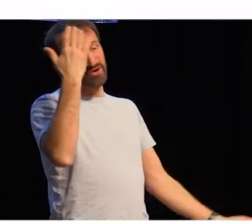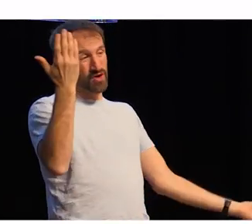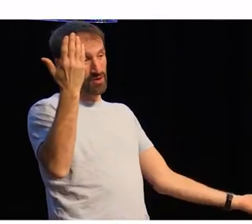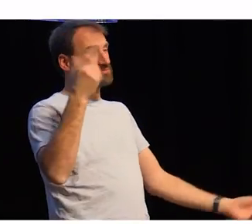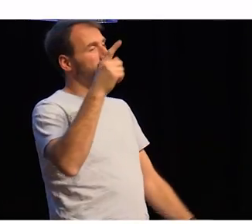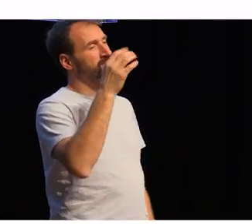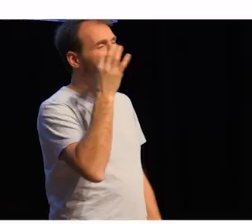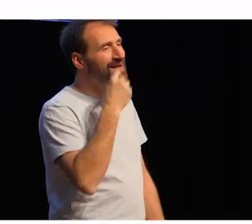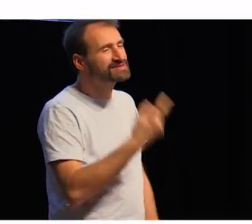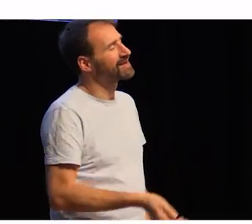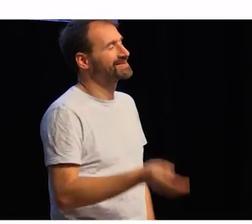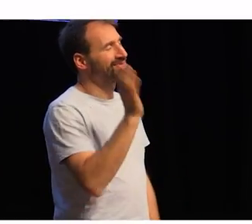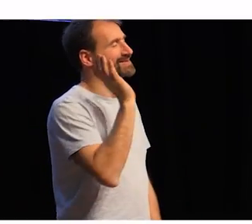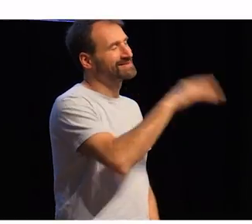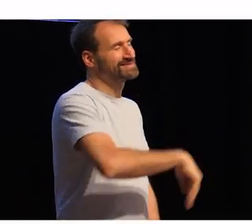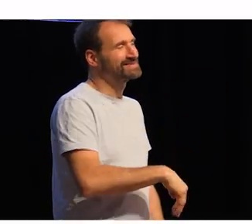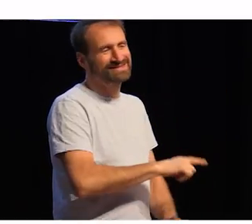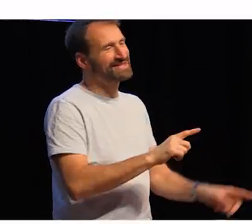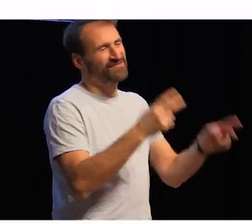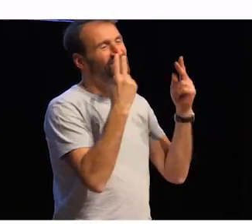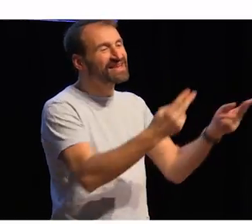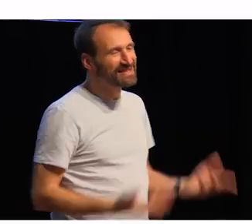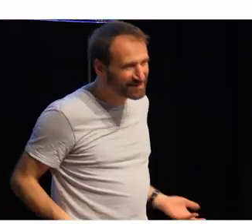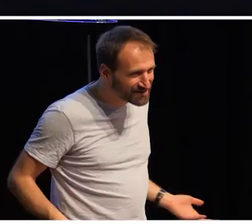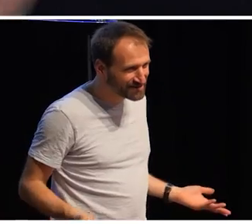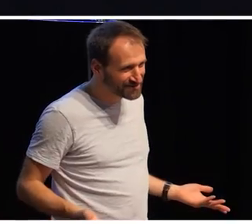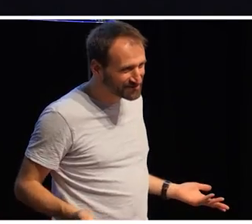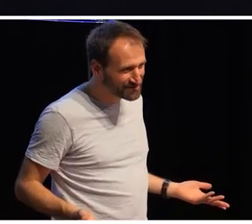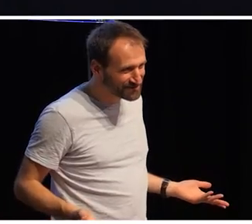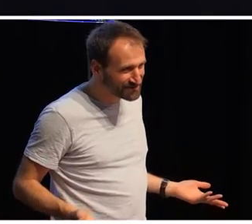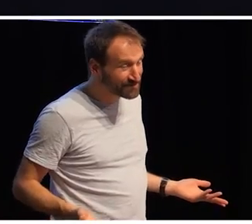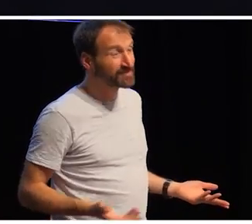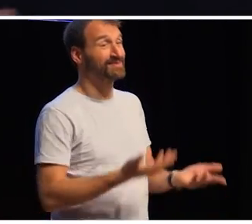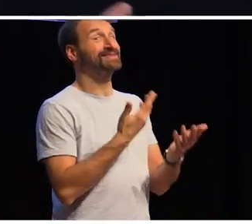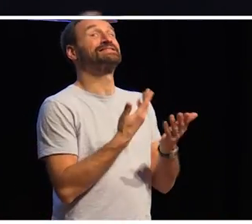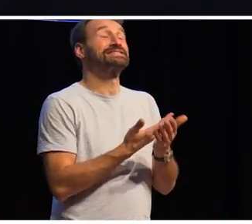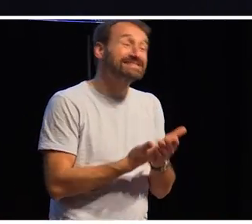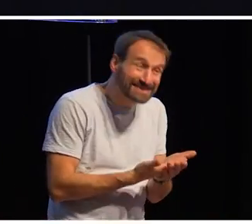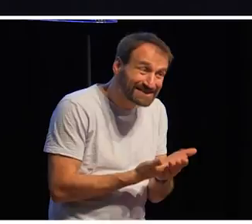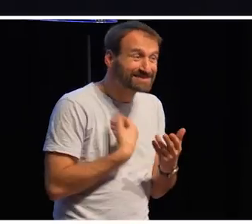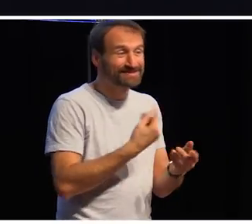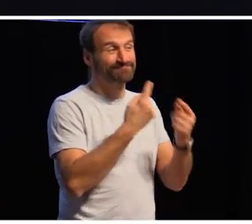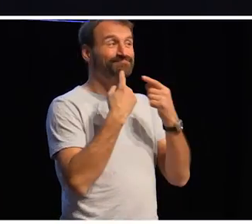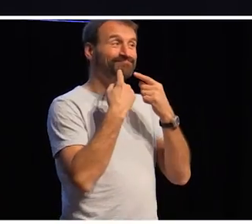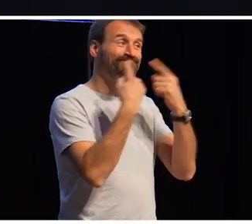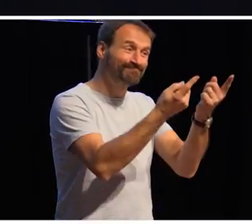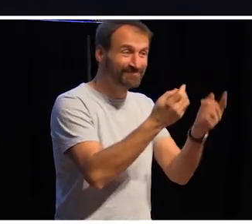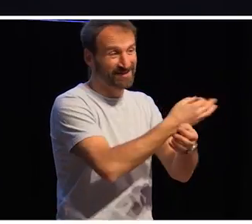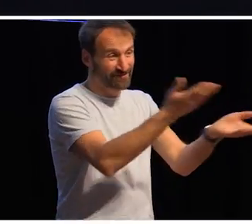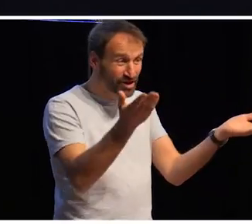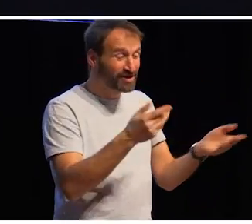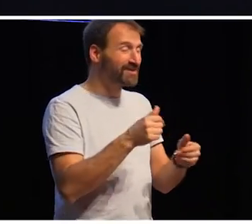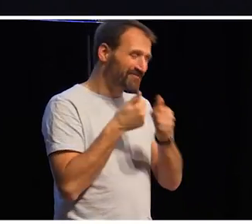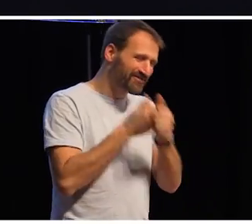matter. So here's my advice to all of you that follow the Cheshire Cat's advice. Just get